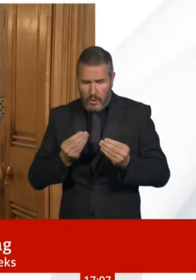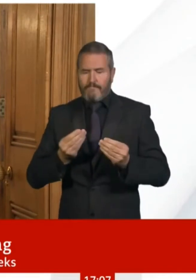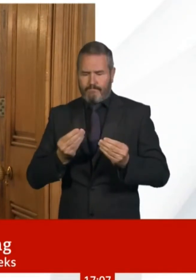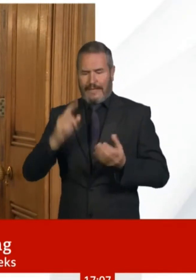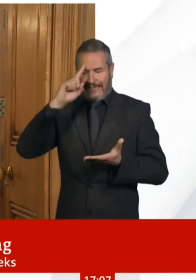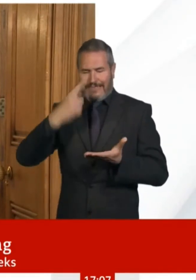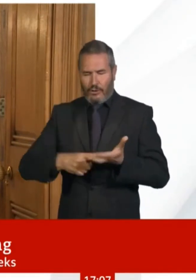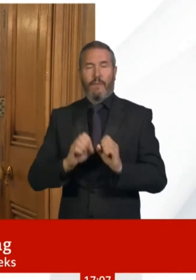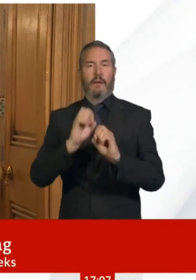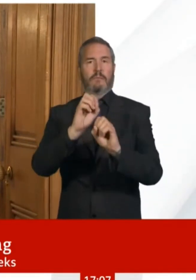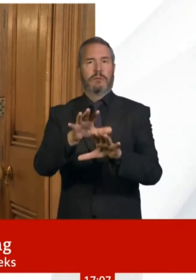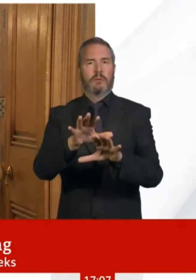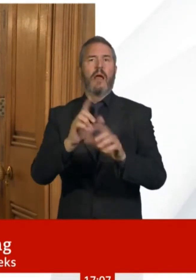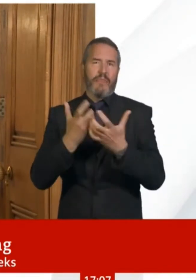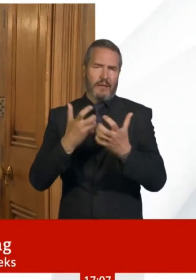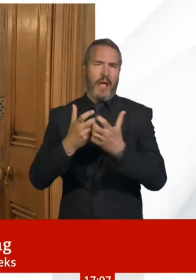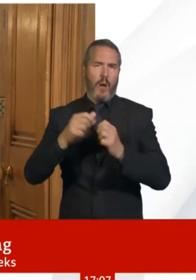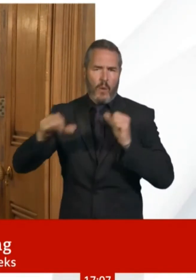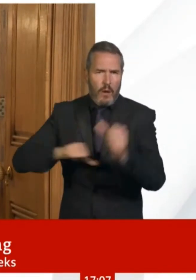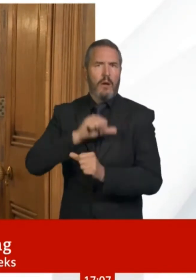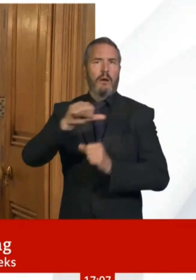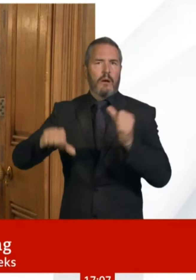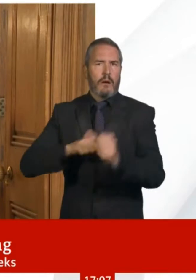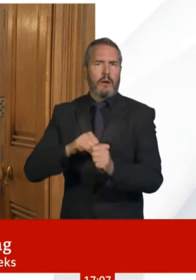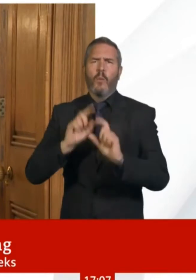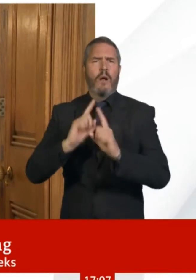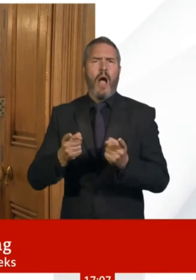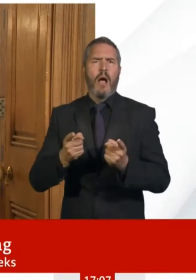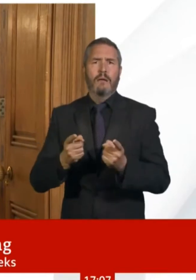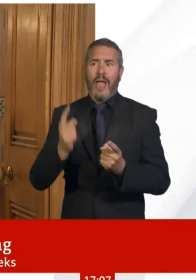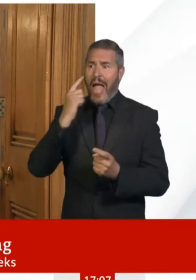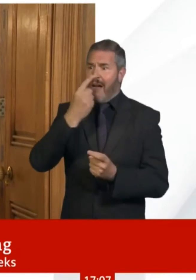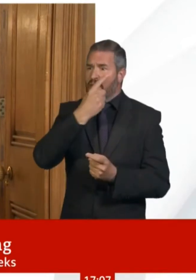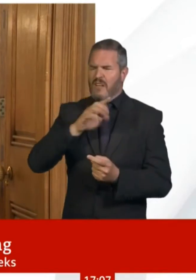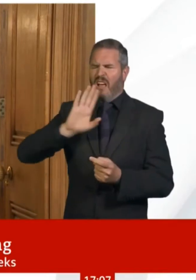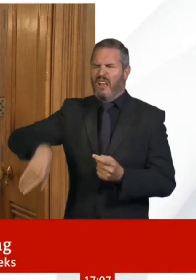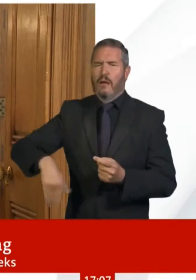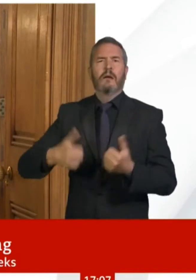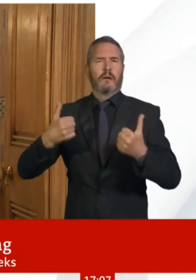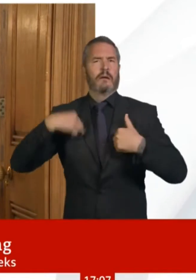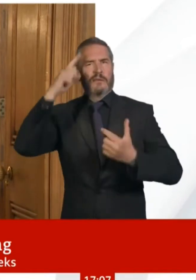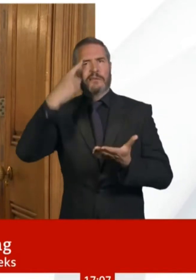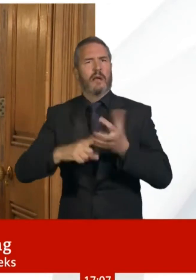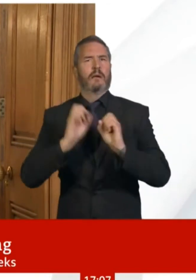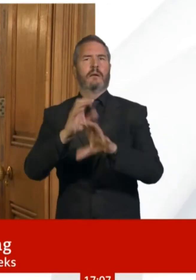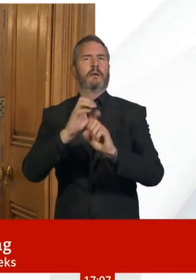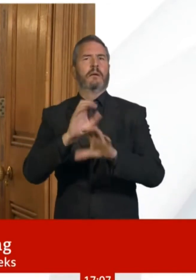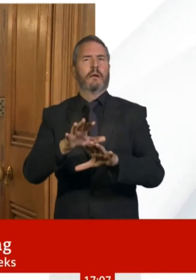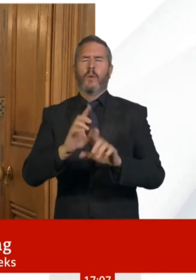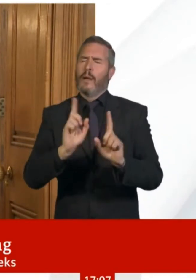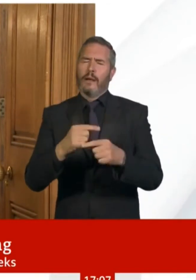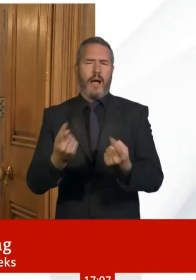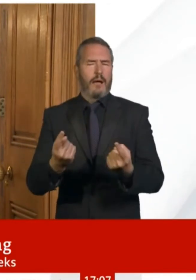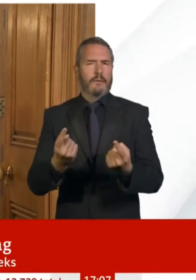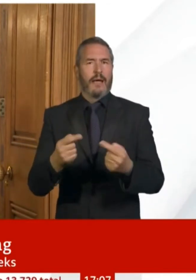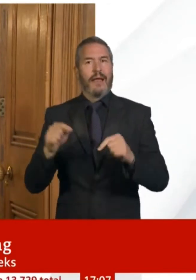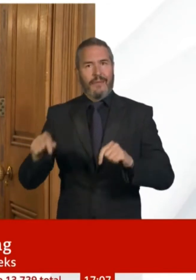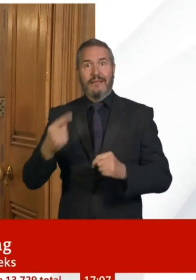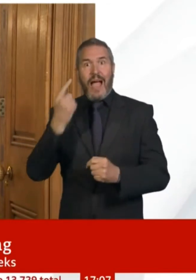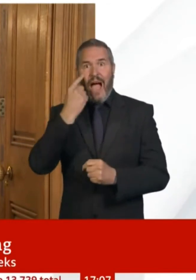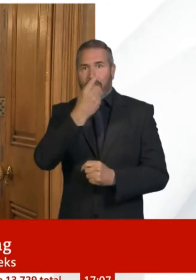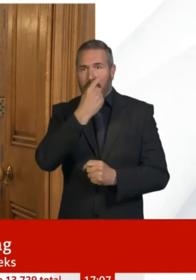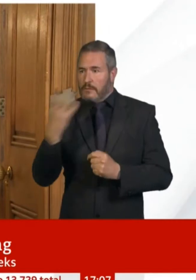stage. And it would not be responsible to prejudge the evidence that SAGE will have and review in just a few weeks'